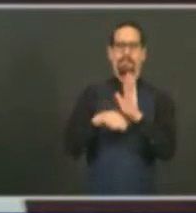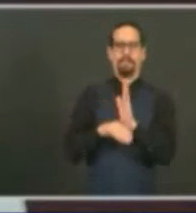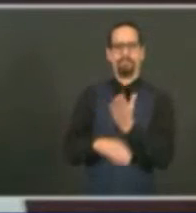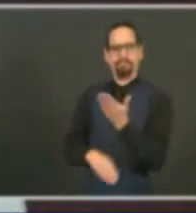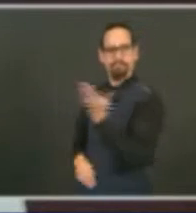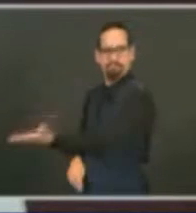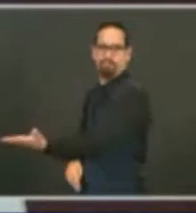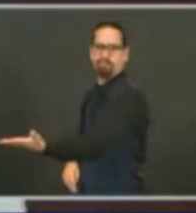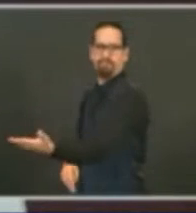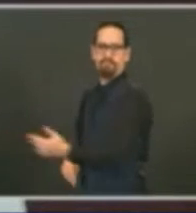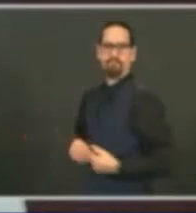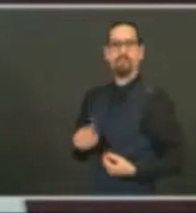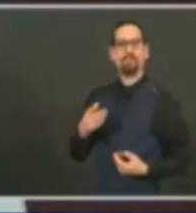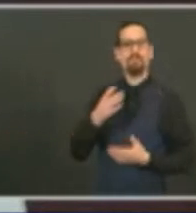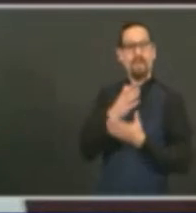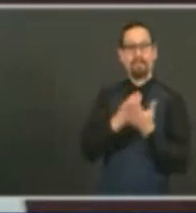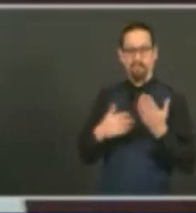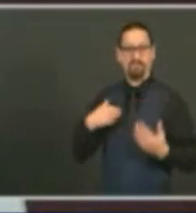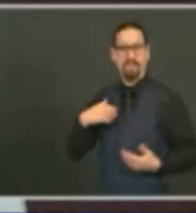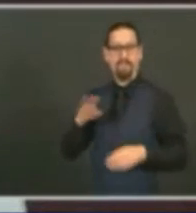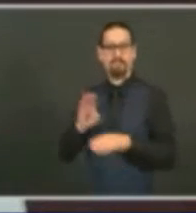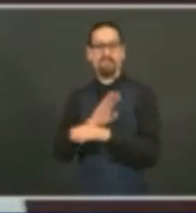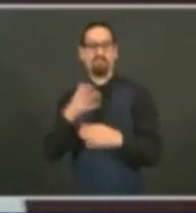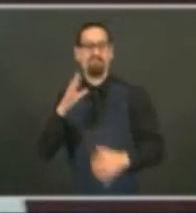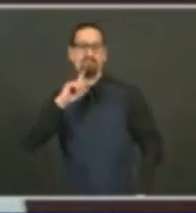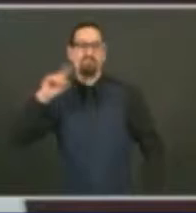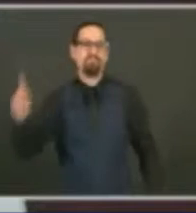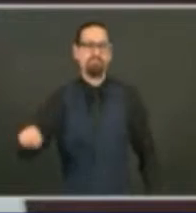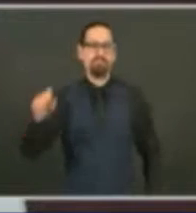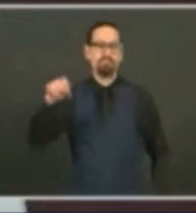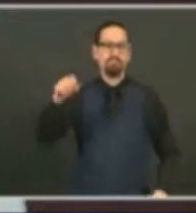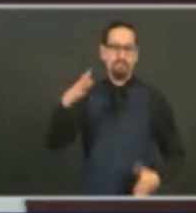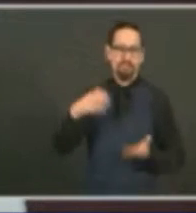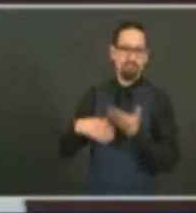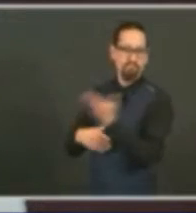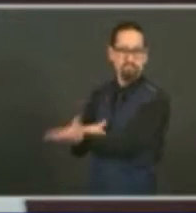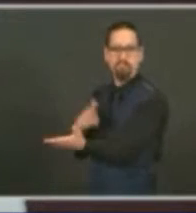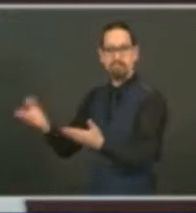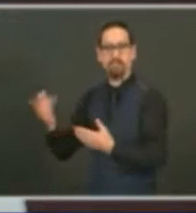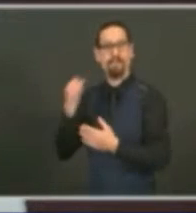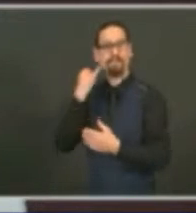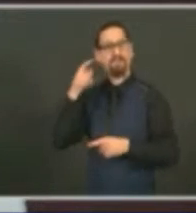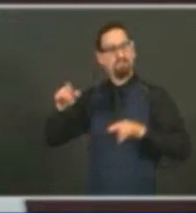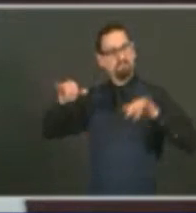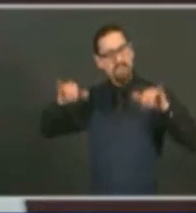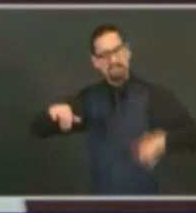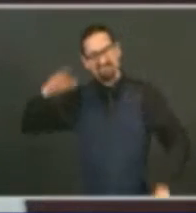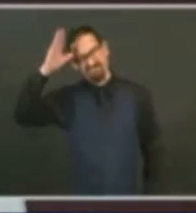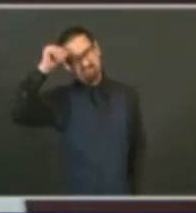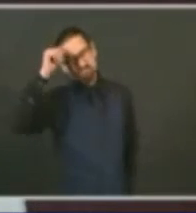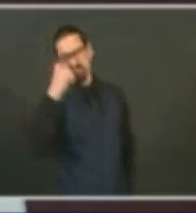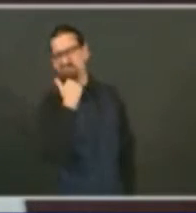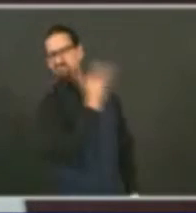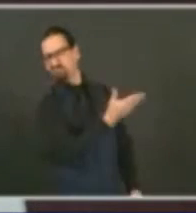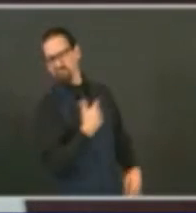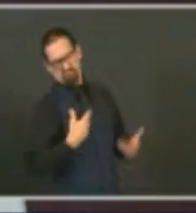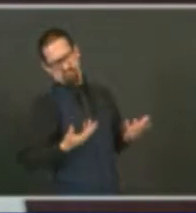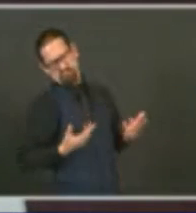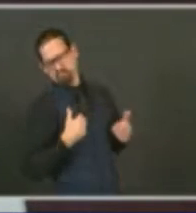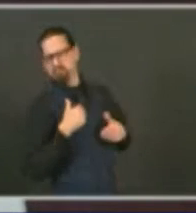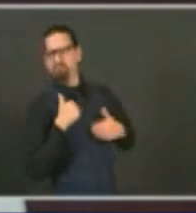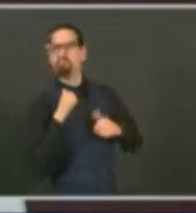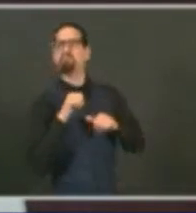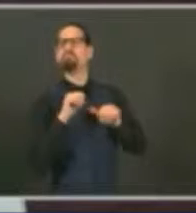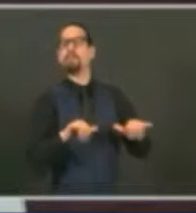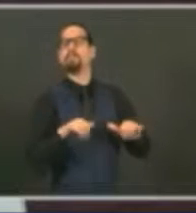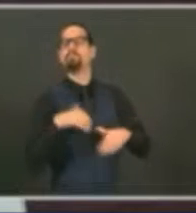immediate compliance orders. If there is still non-compliance thereafter, there are remedies that can be